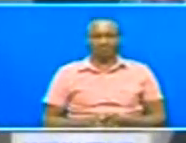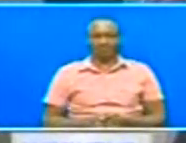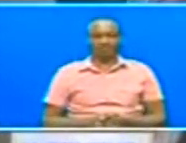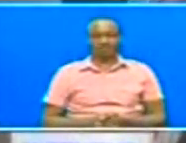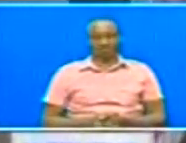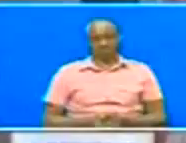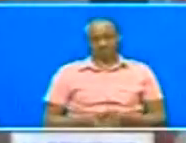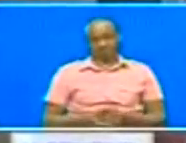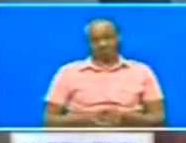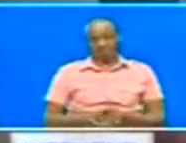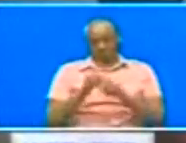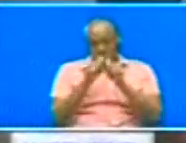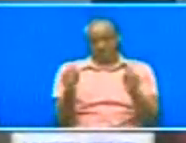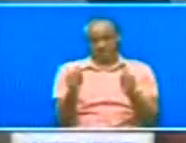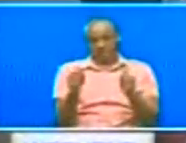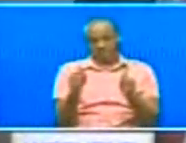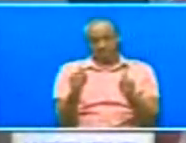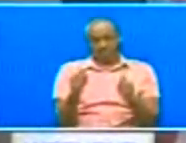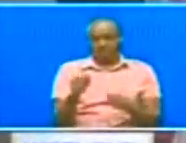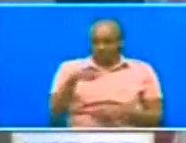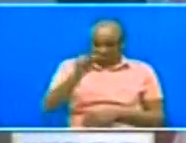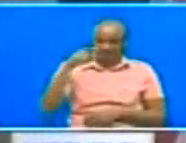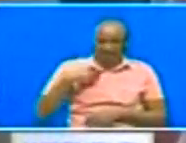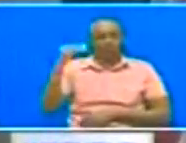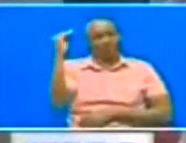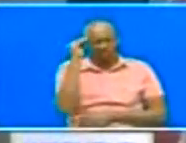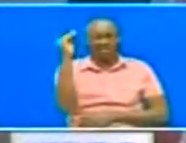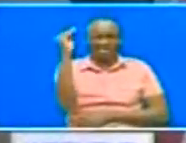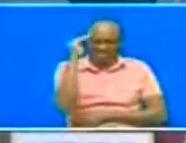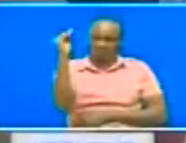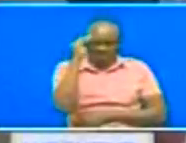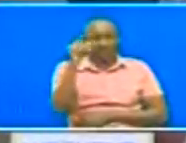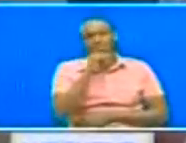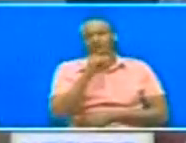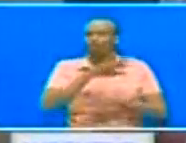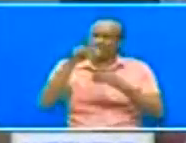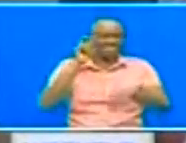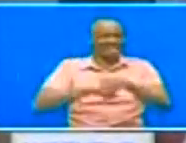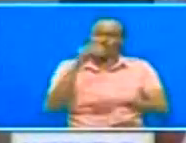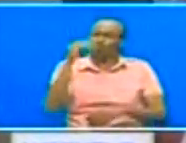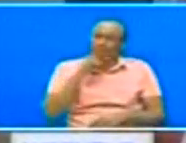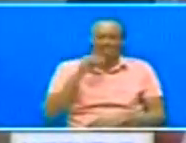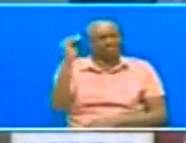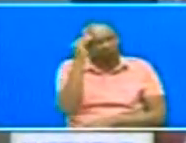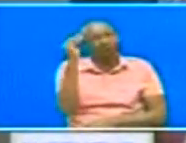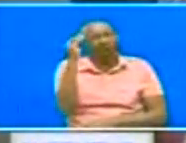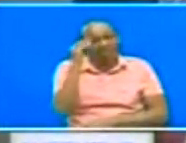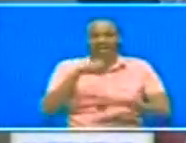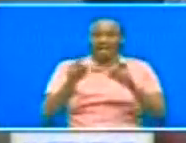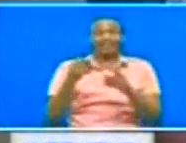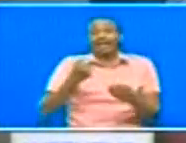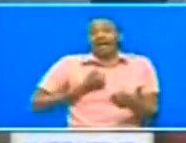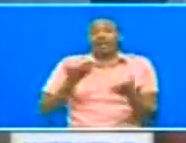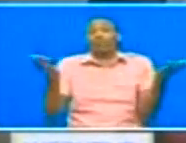Properly. We will be educating boys all the time and leaving the